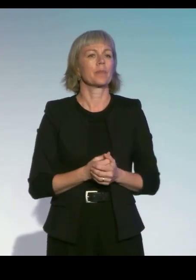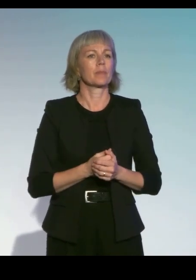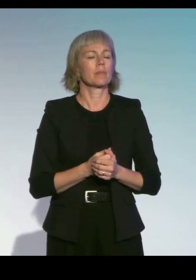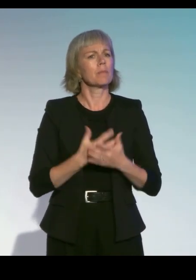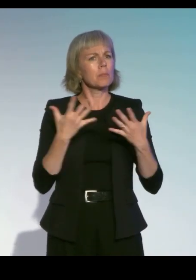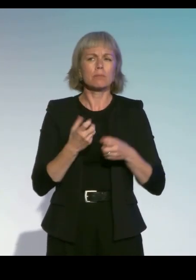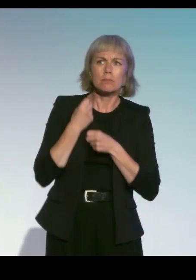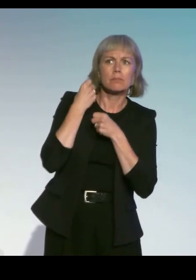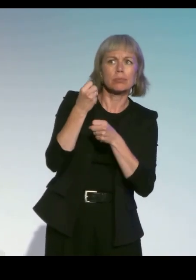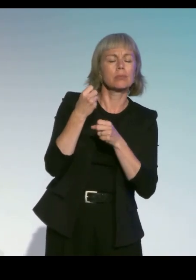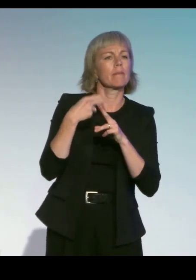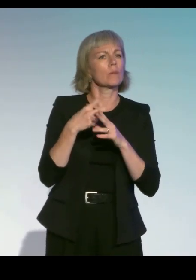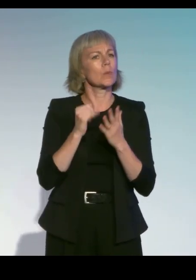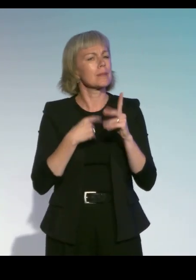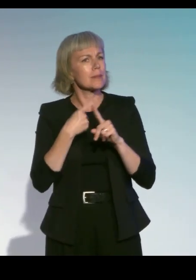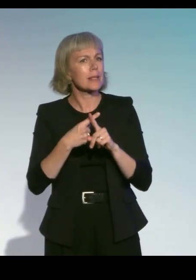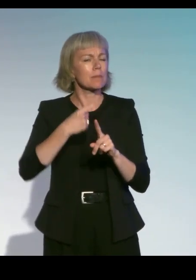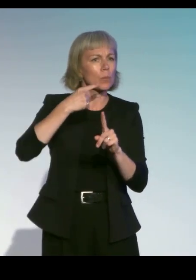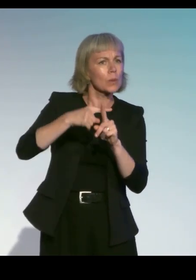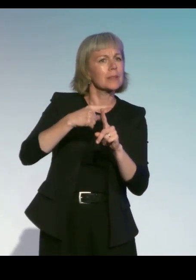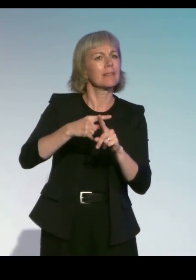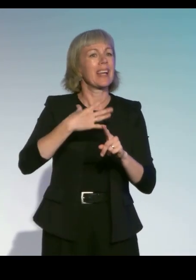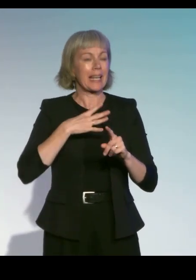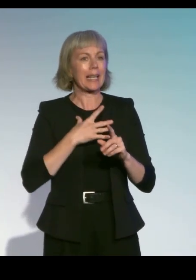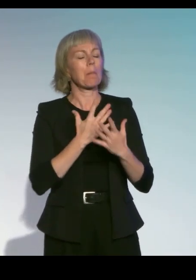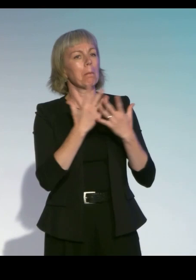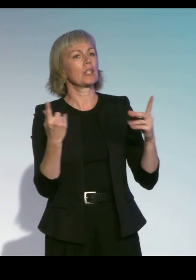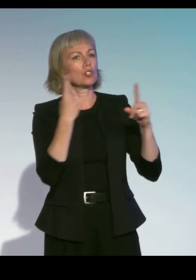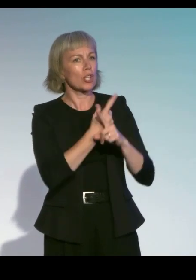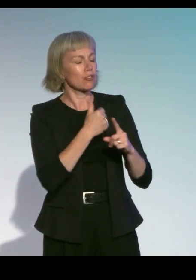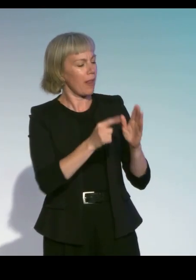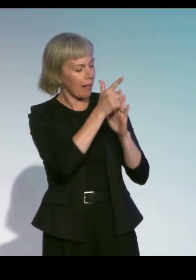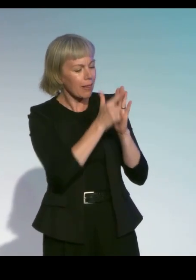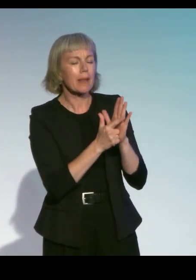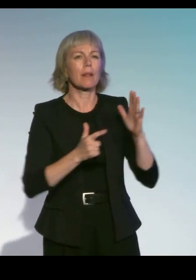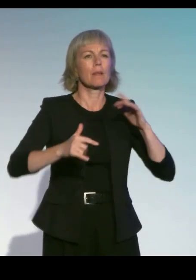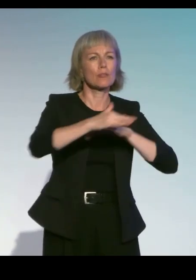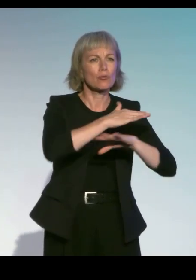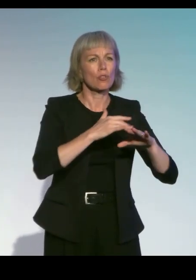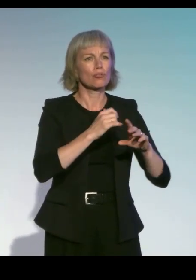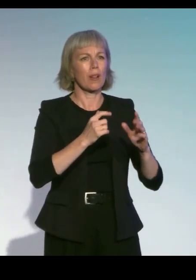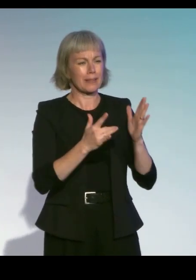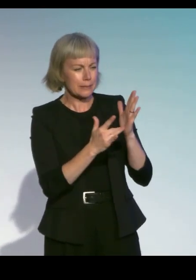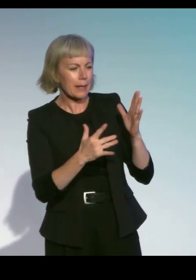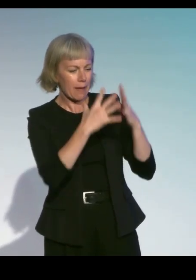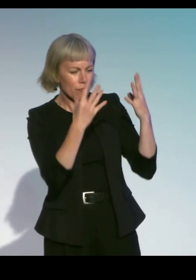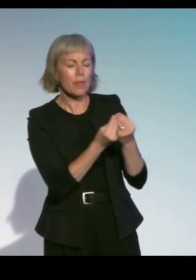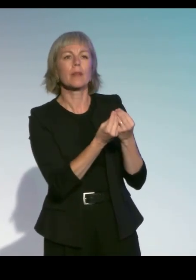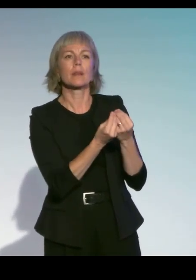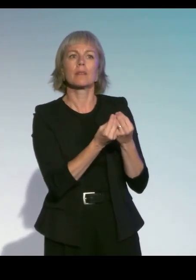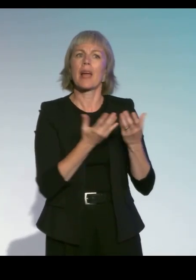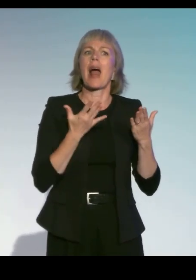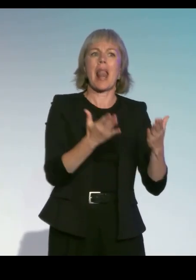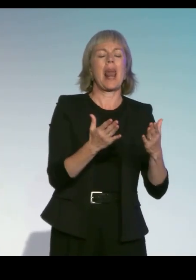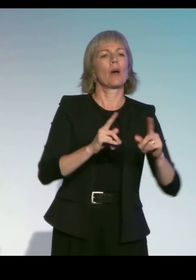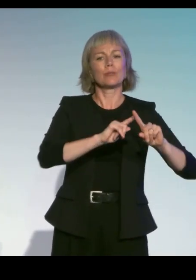justice. Sex-positive media requires legal, policy, economic, cultural and technical environments that enable a more vibrant